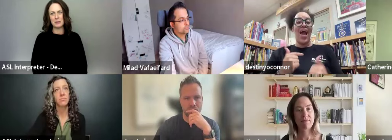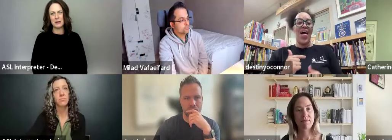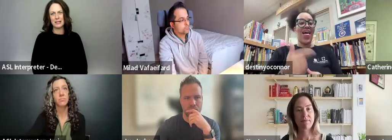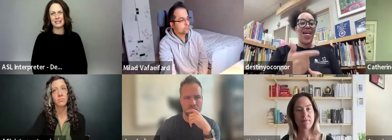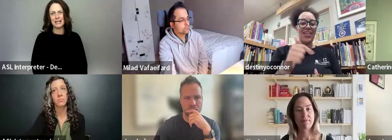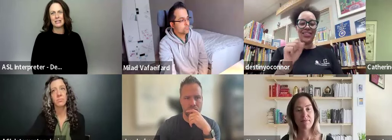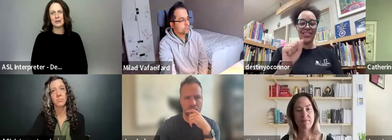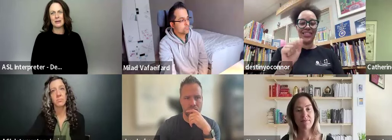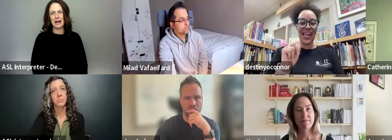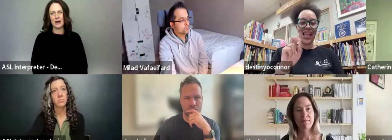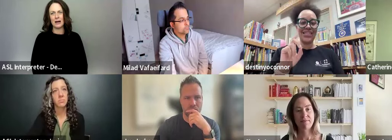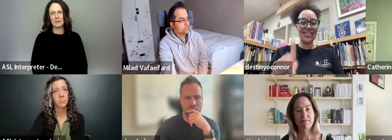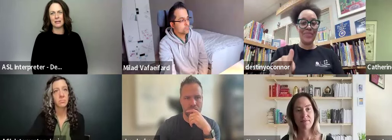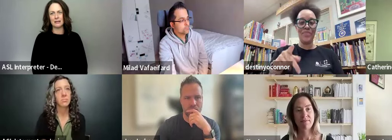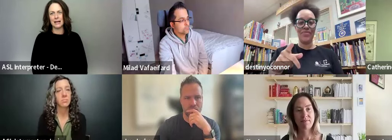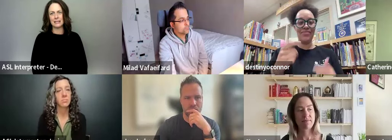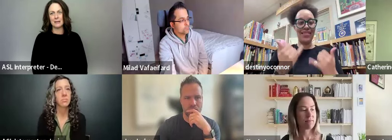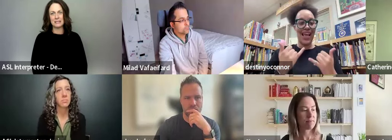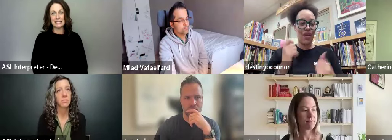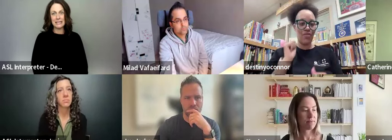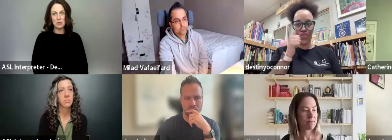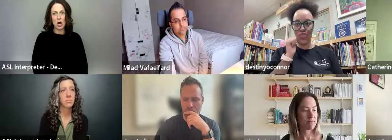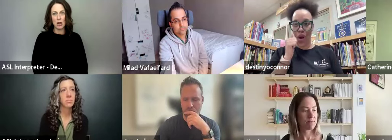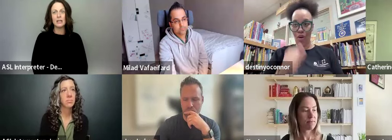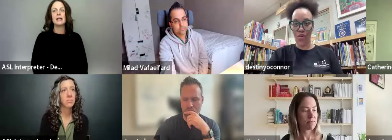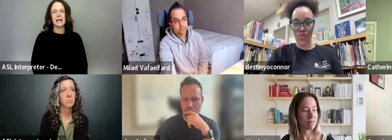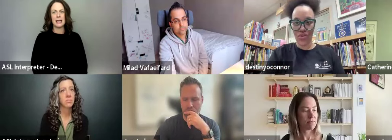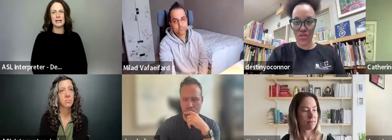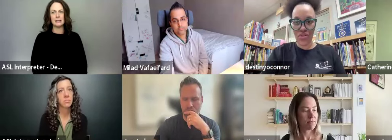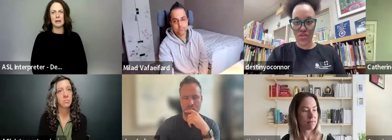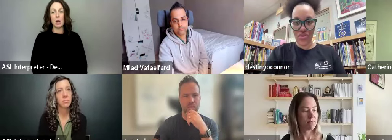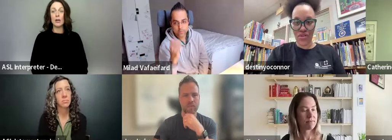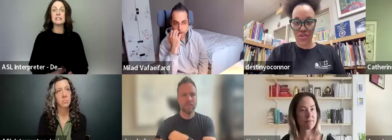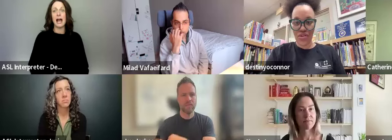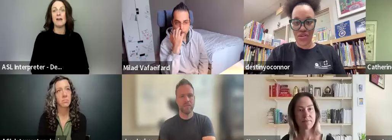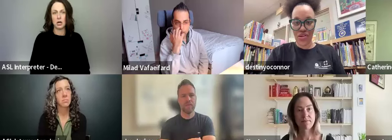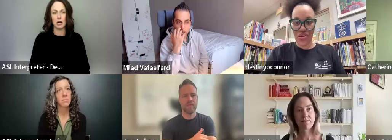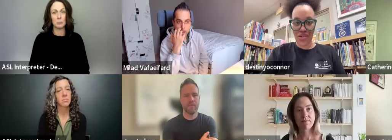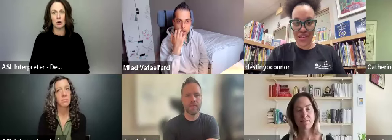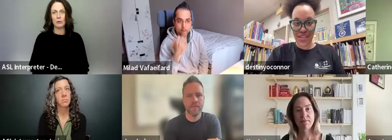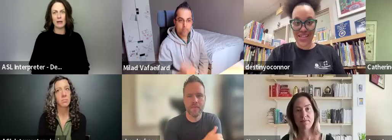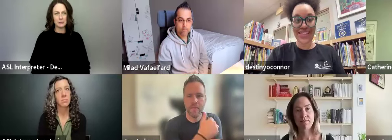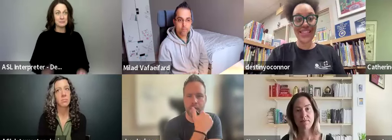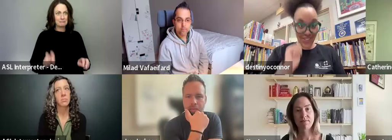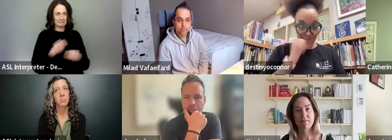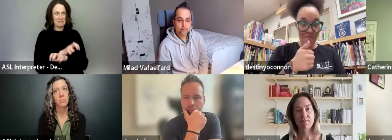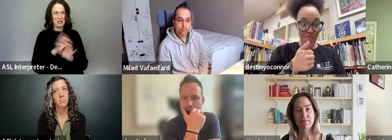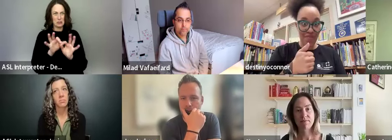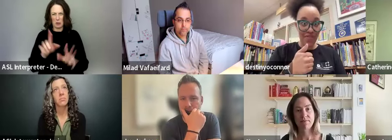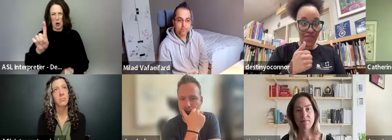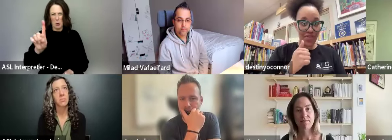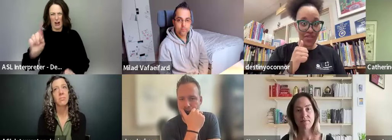amazing experience. So now I'm gonna let Sandeep talk, and he's gonna have a talk tomorrow rather.